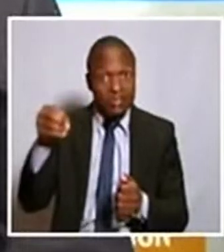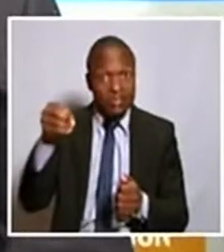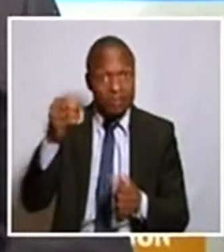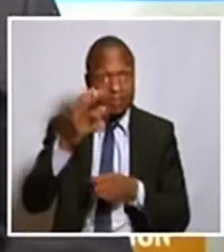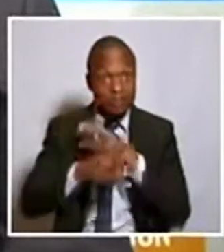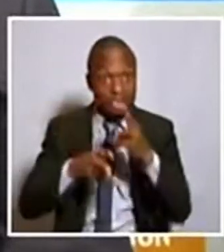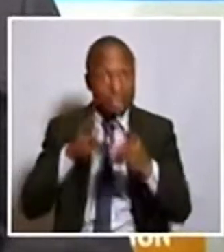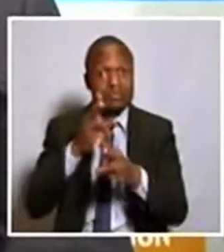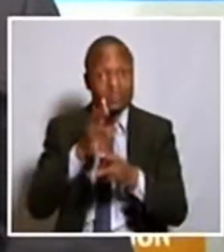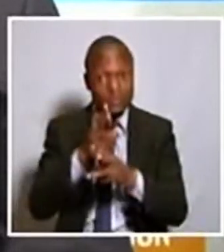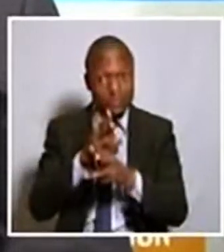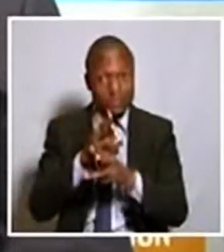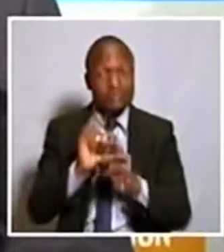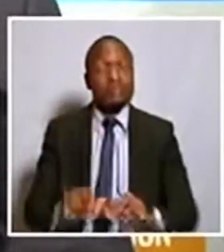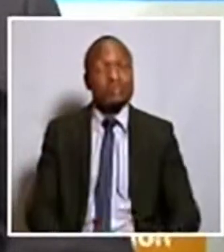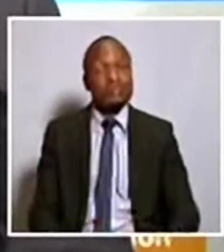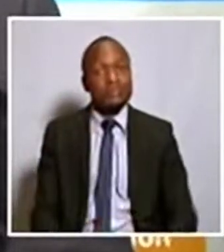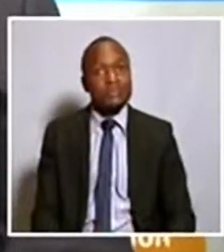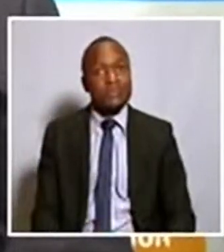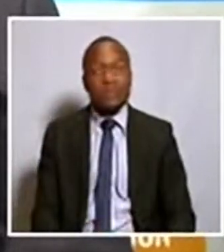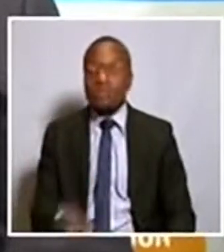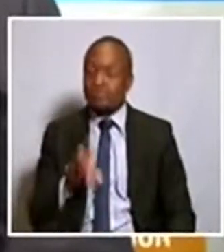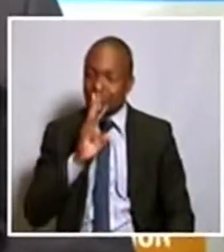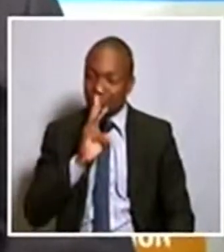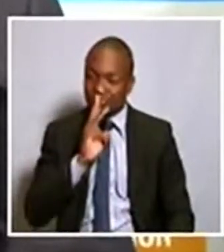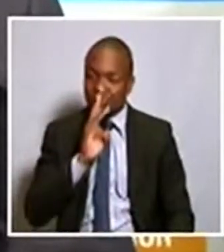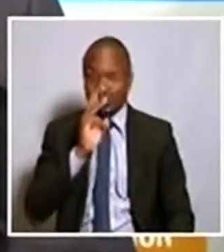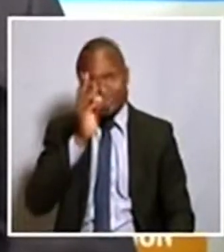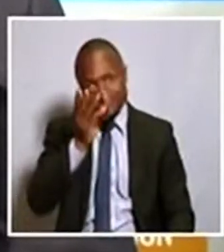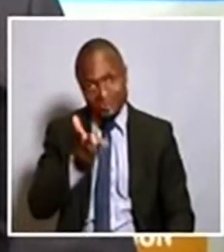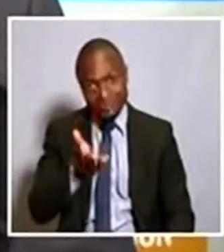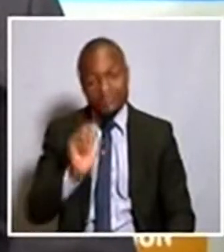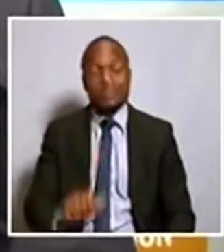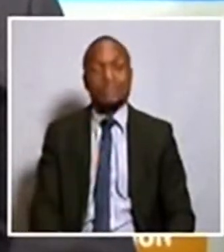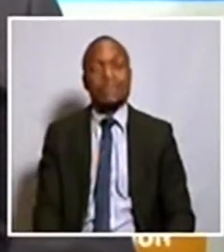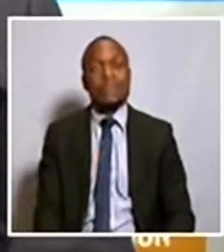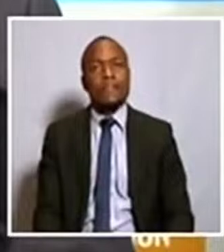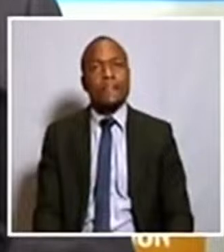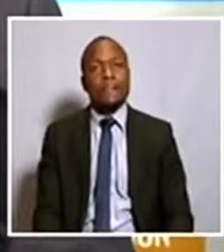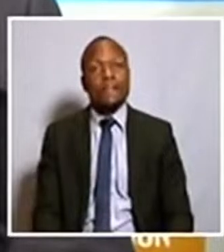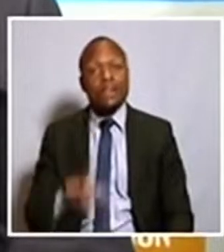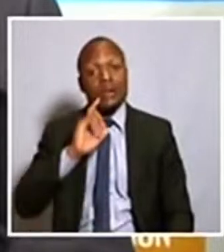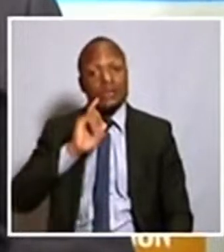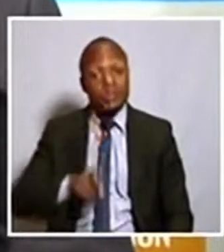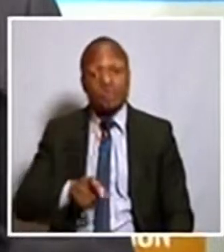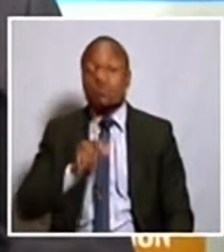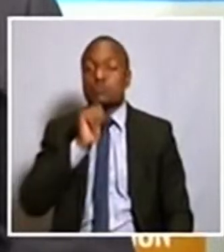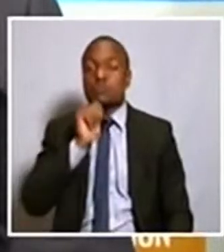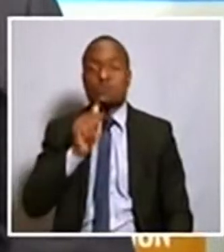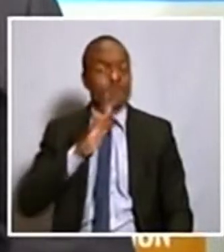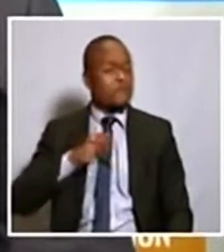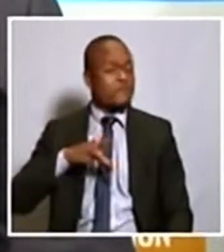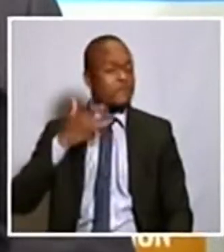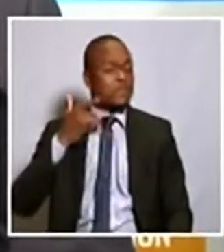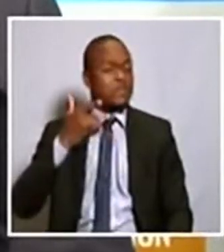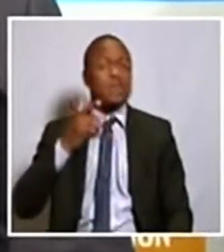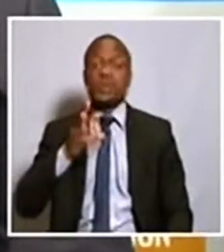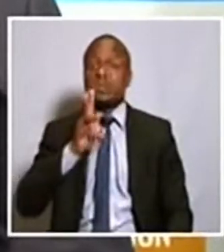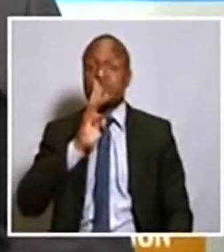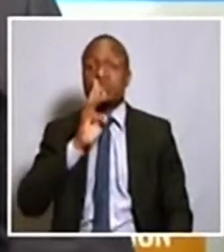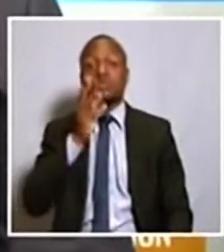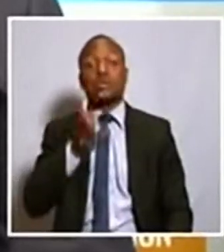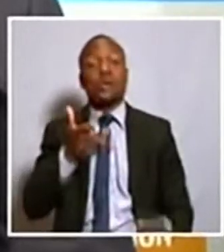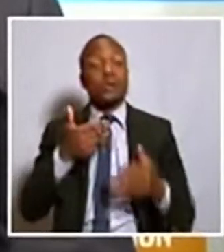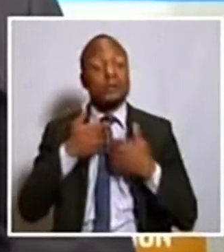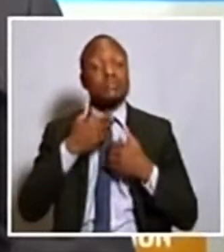Yeah, 70% of our planet. It's water. So we must not feel like that water we have